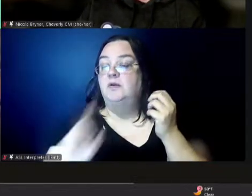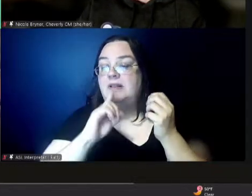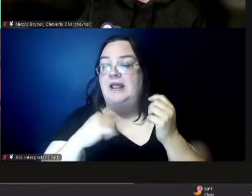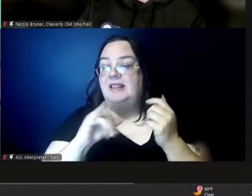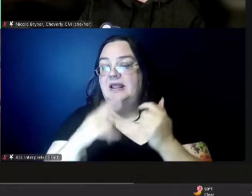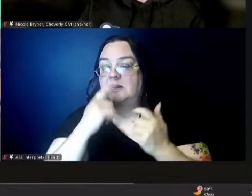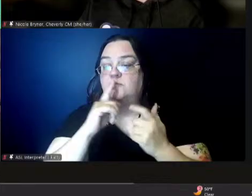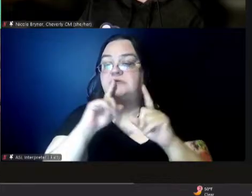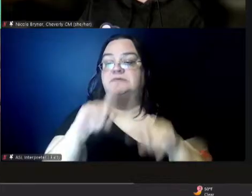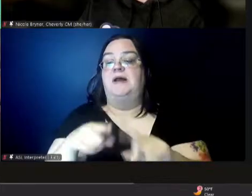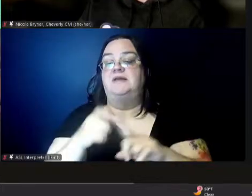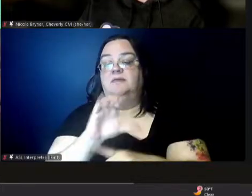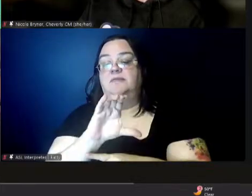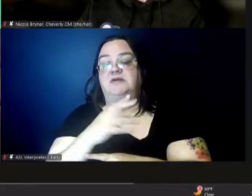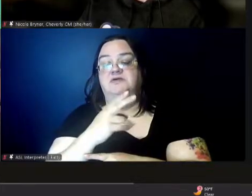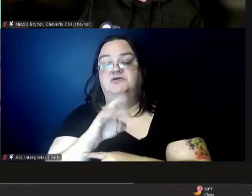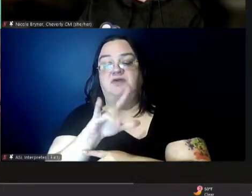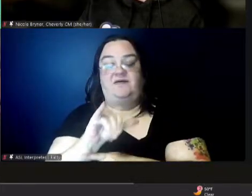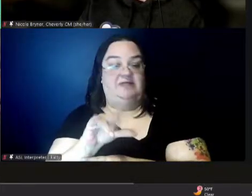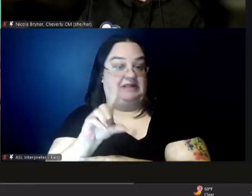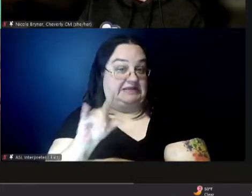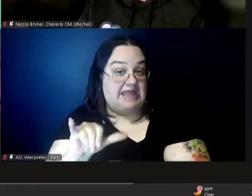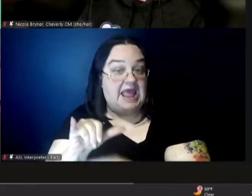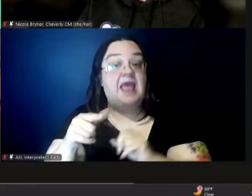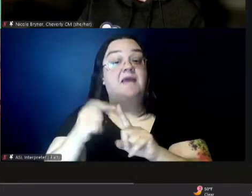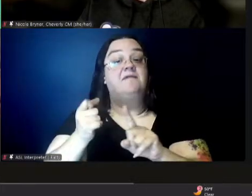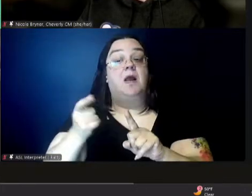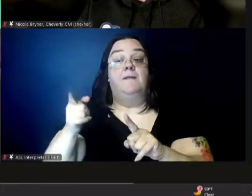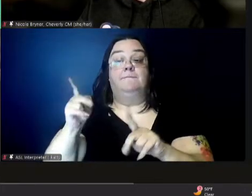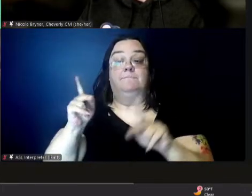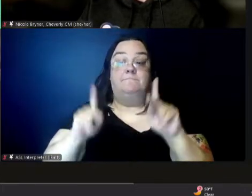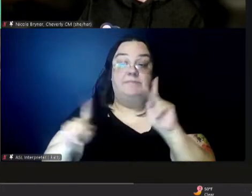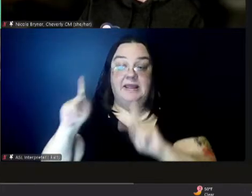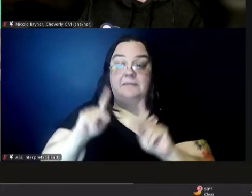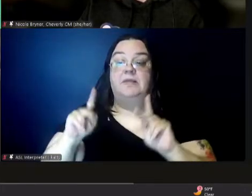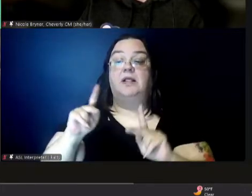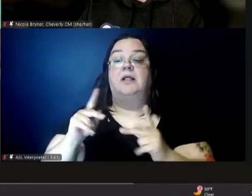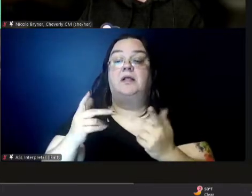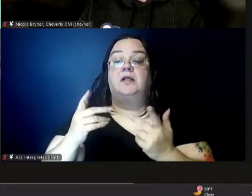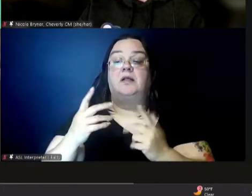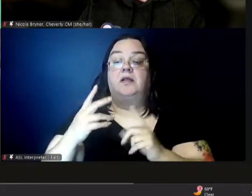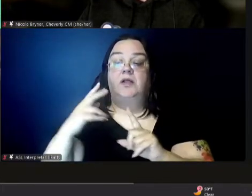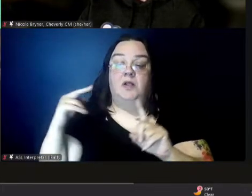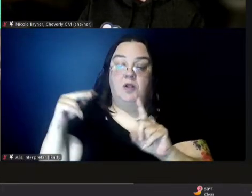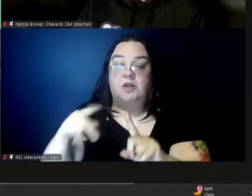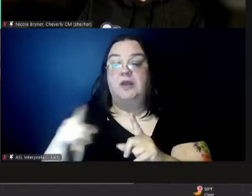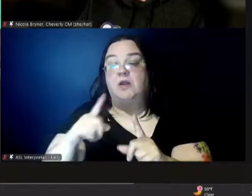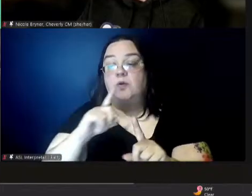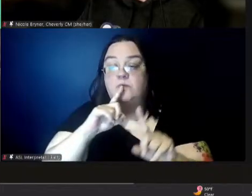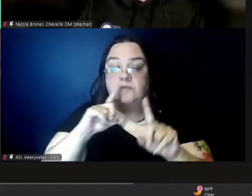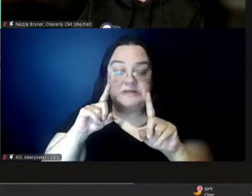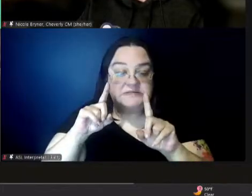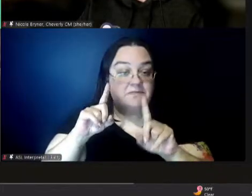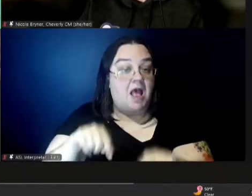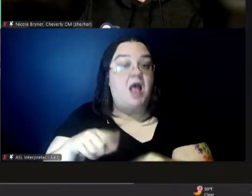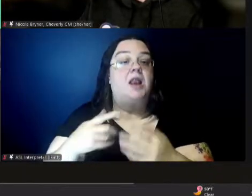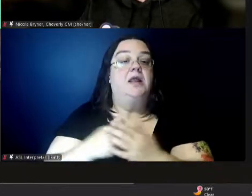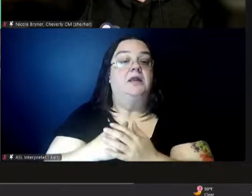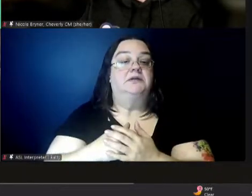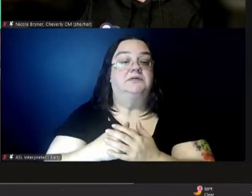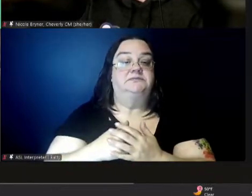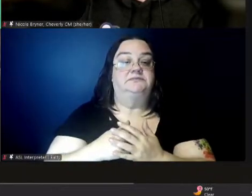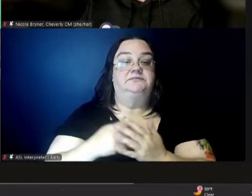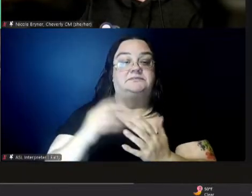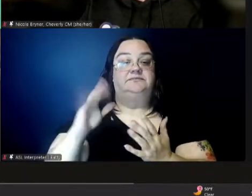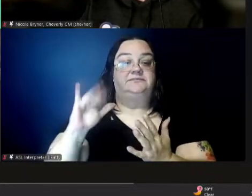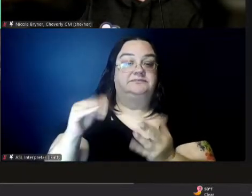people looking at our ideas and responding by indicating which ones